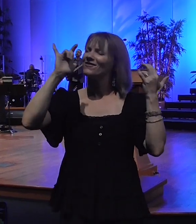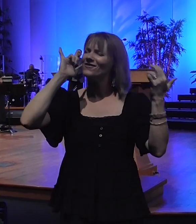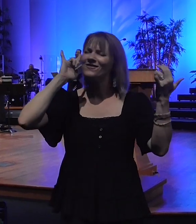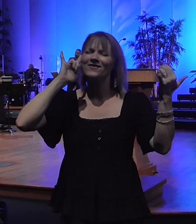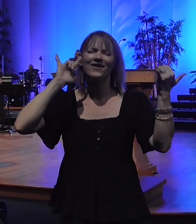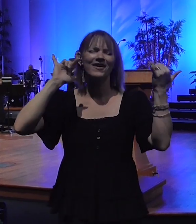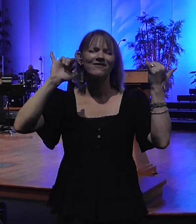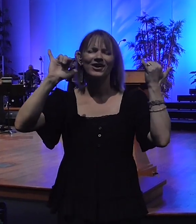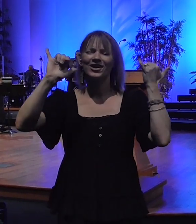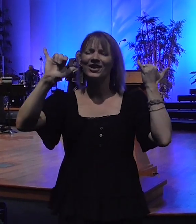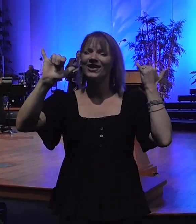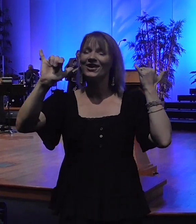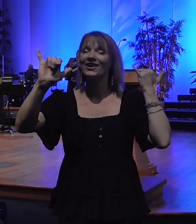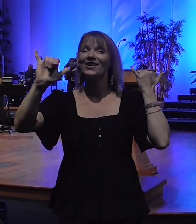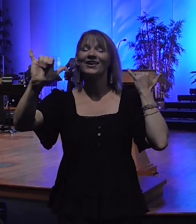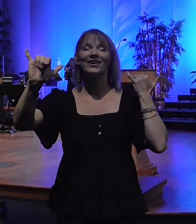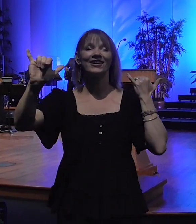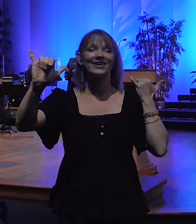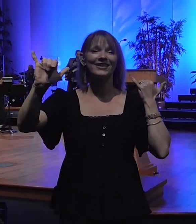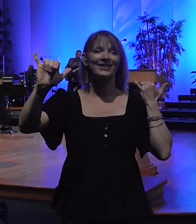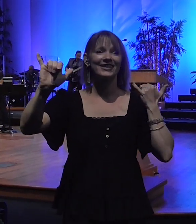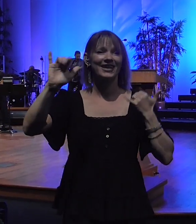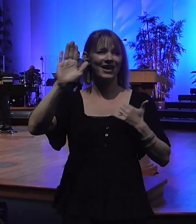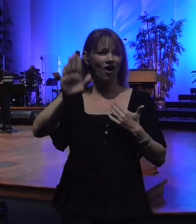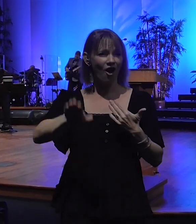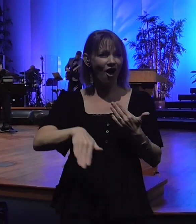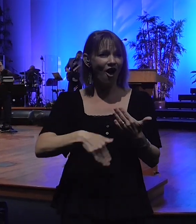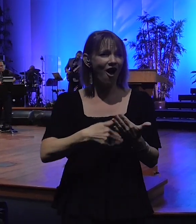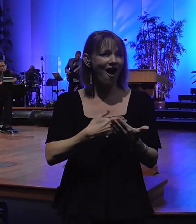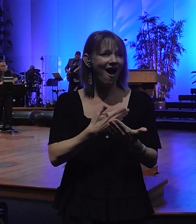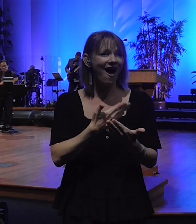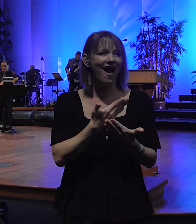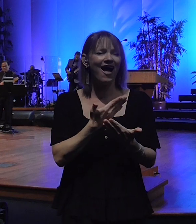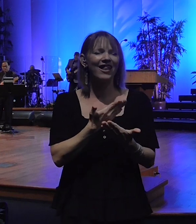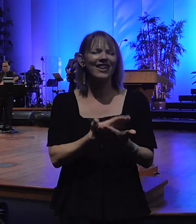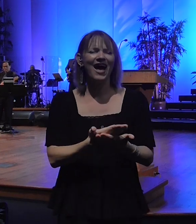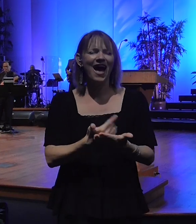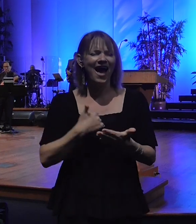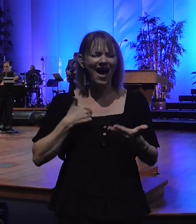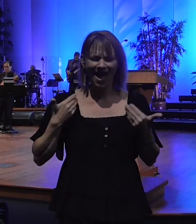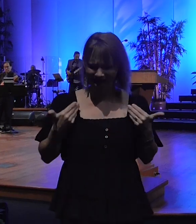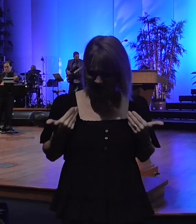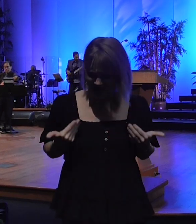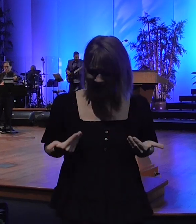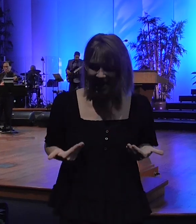and ever. Take all I